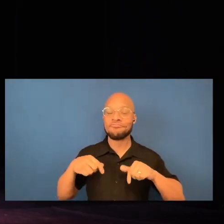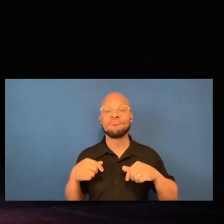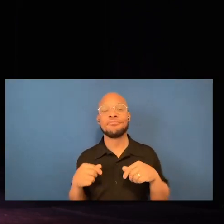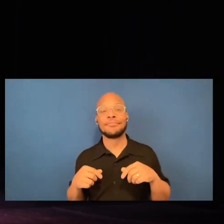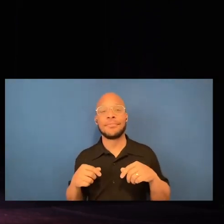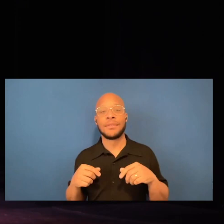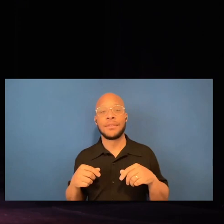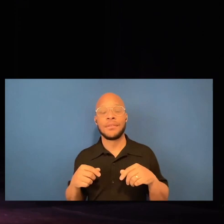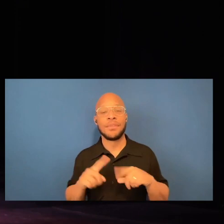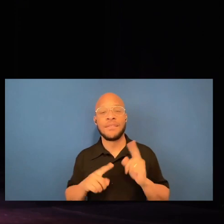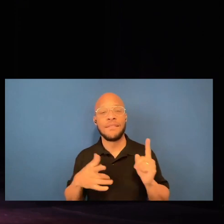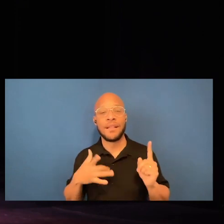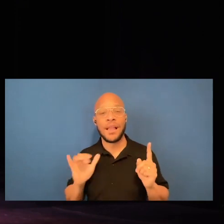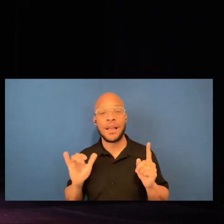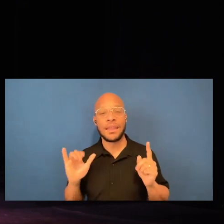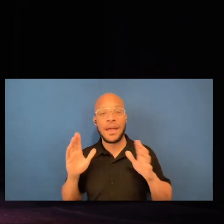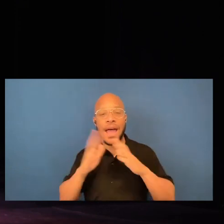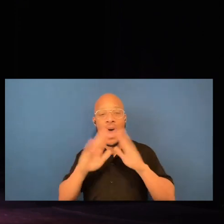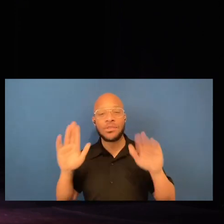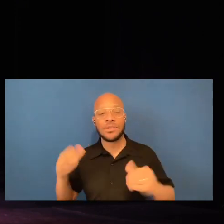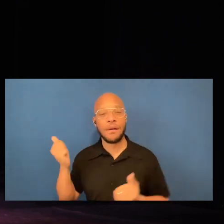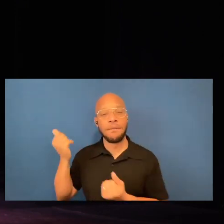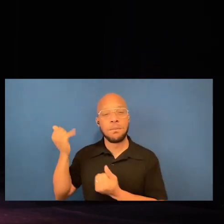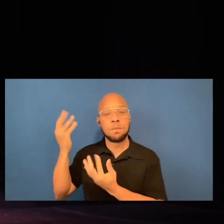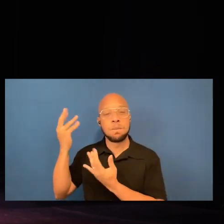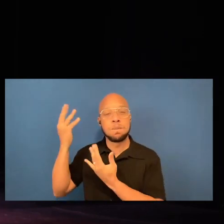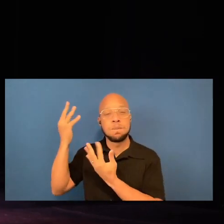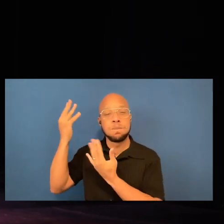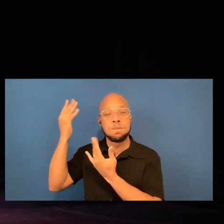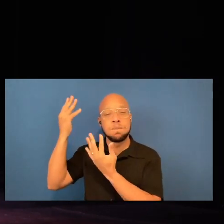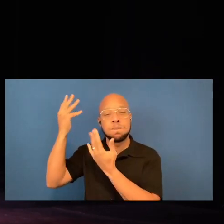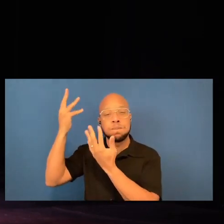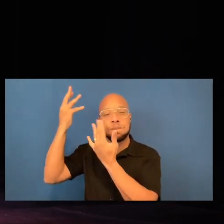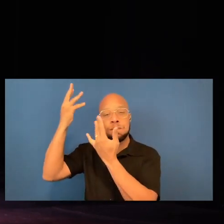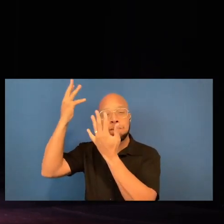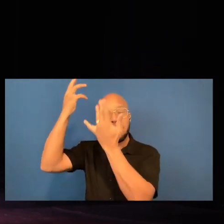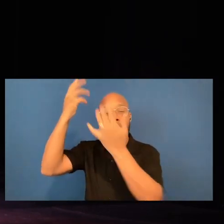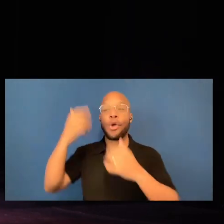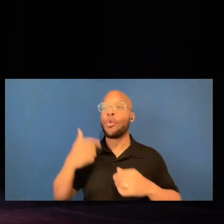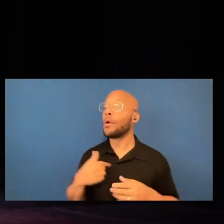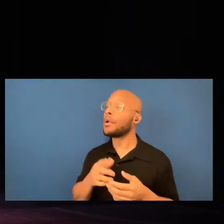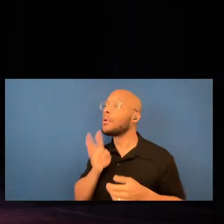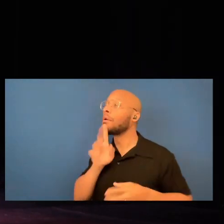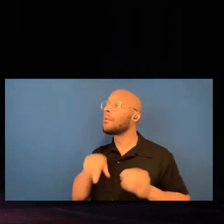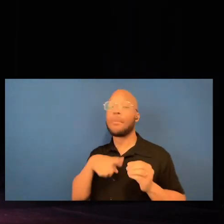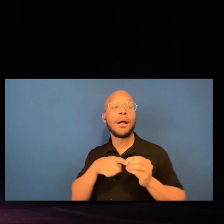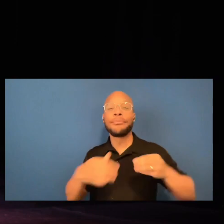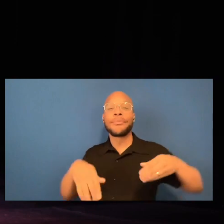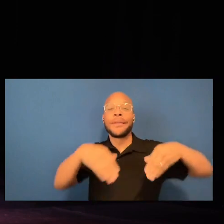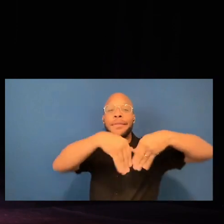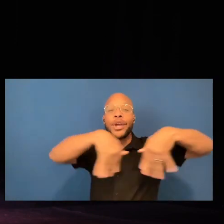fire, and we're talking about the curtains. That's what it feels like.